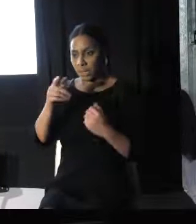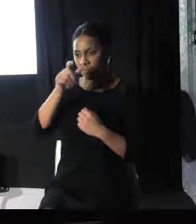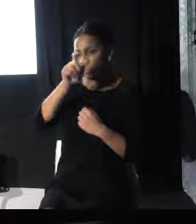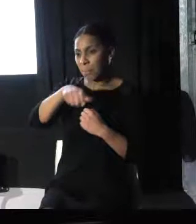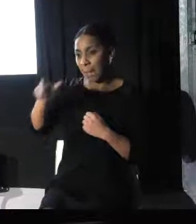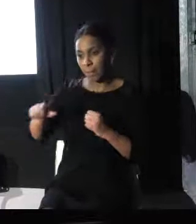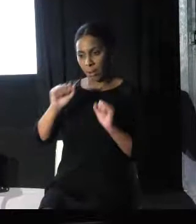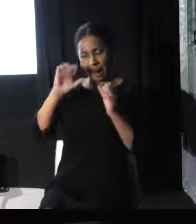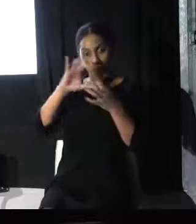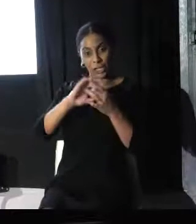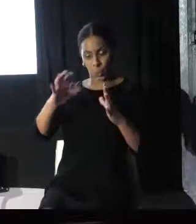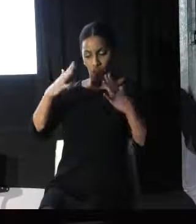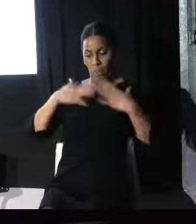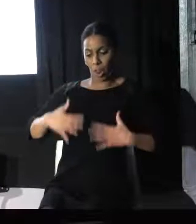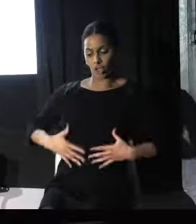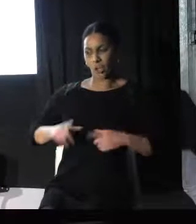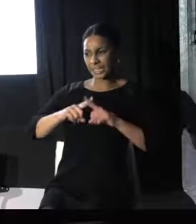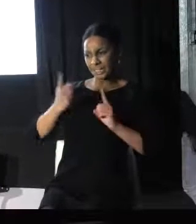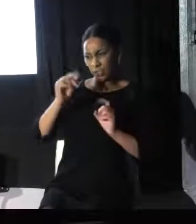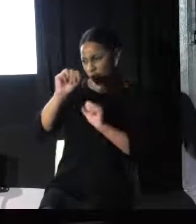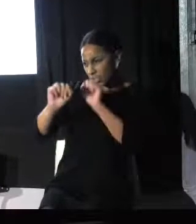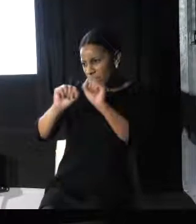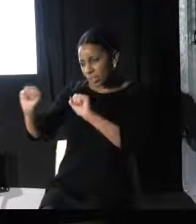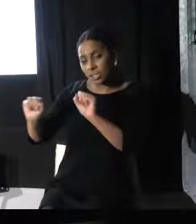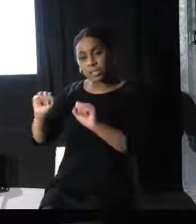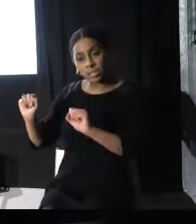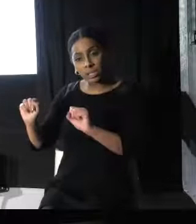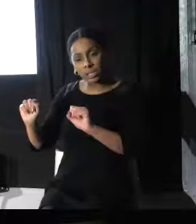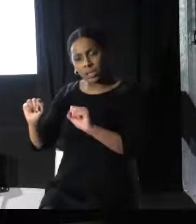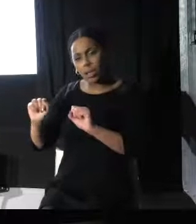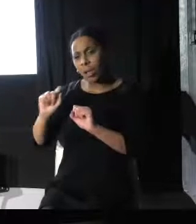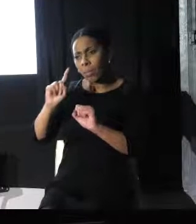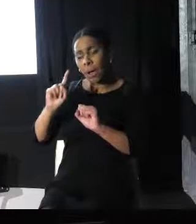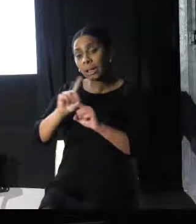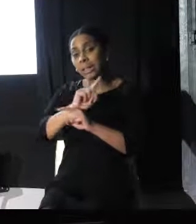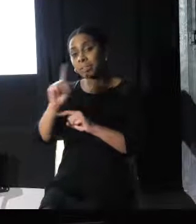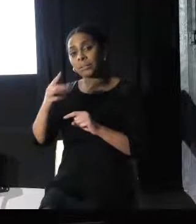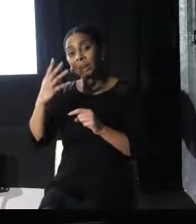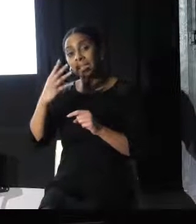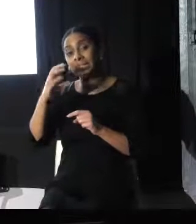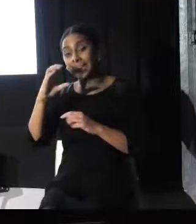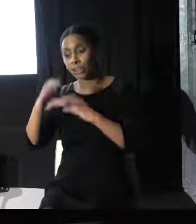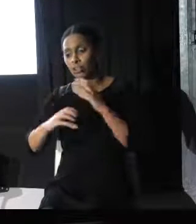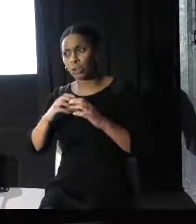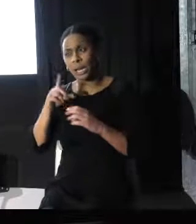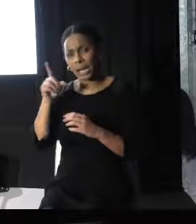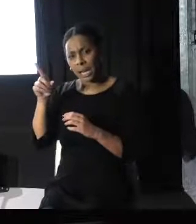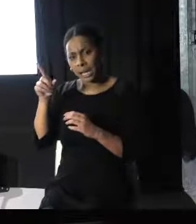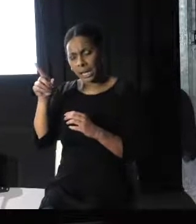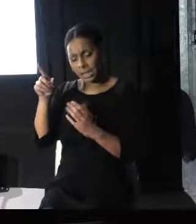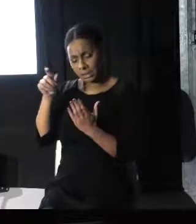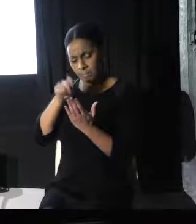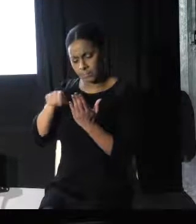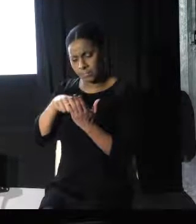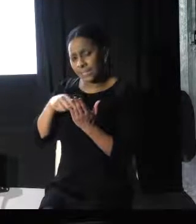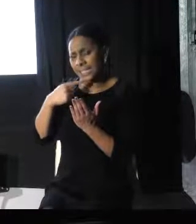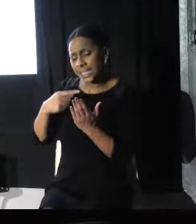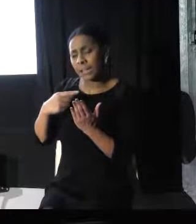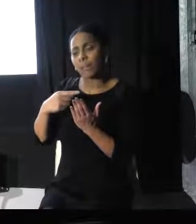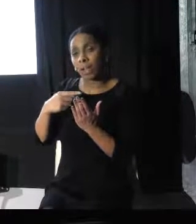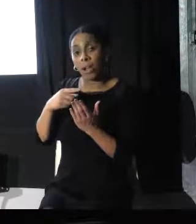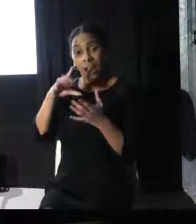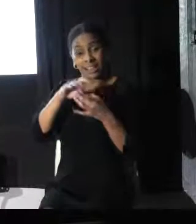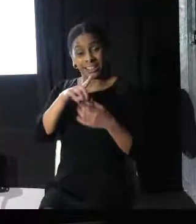some biological difference or basis. But then he says in the 19th century, really soon alongside that